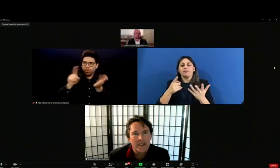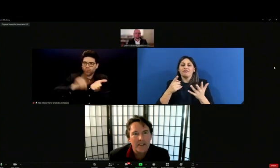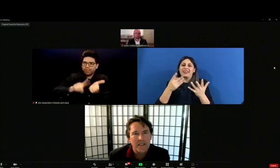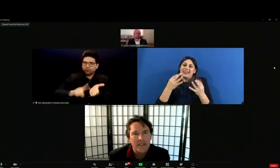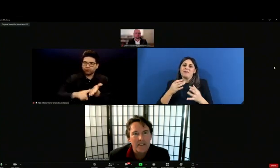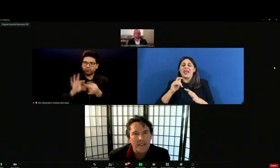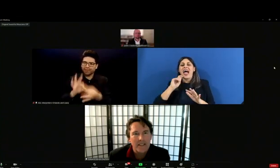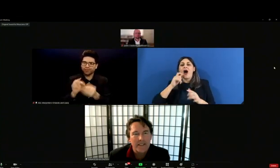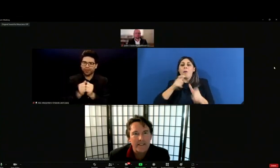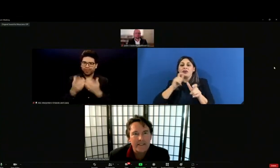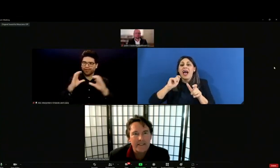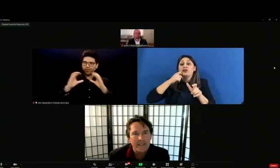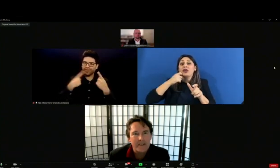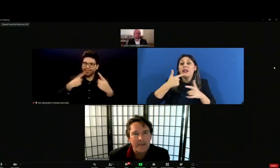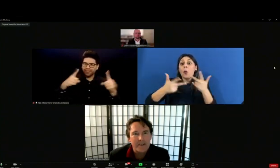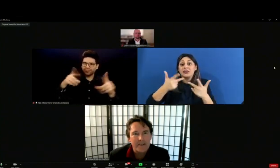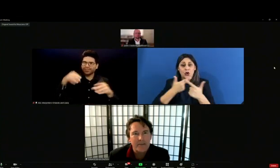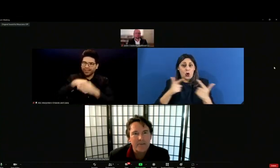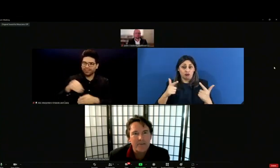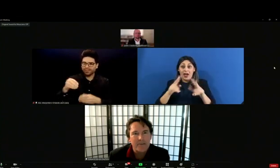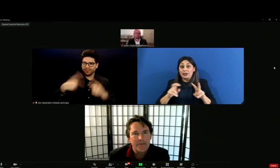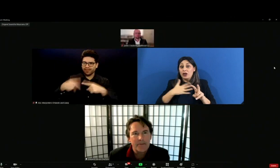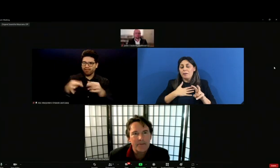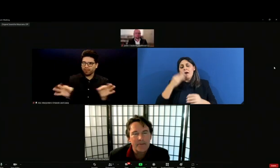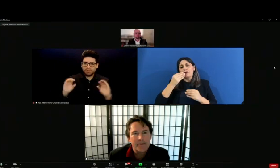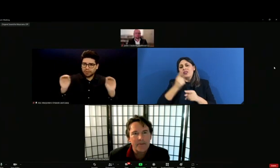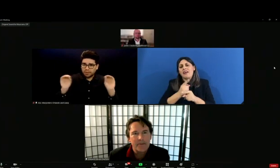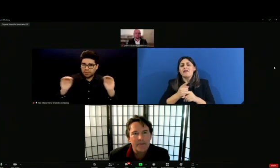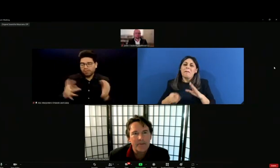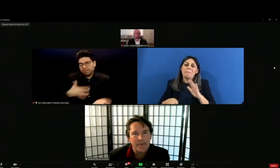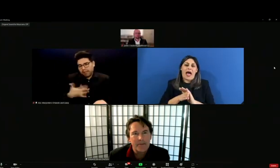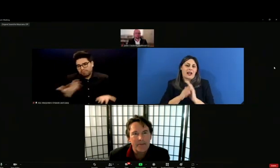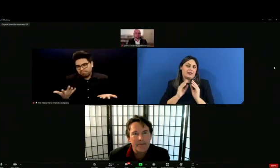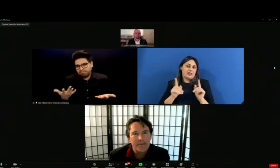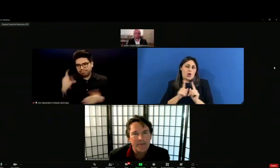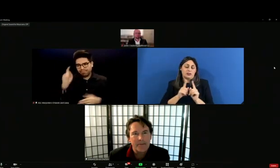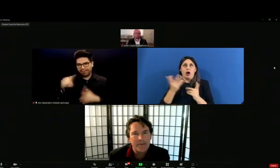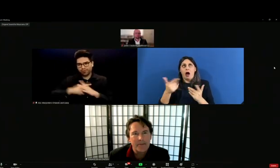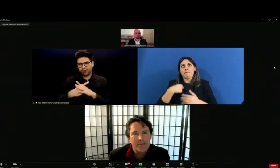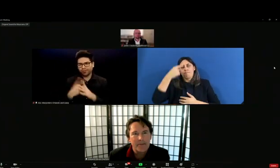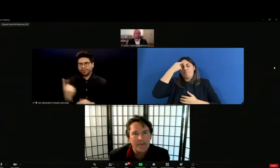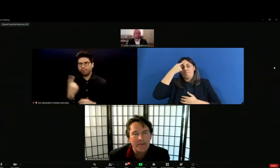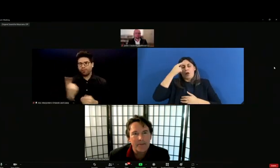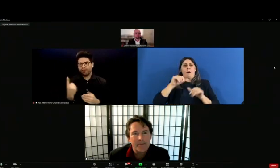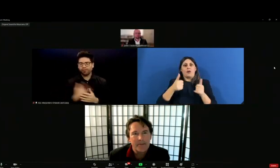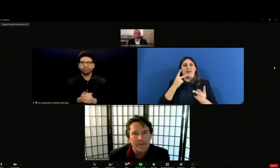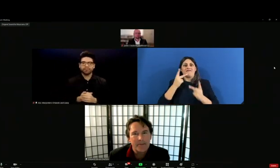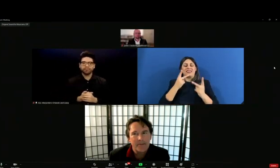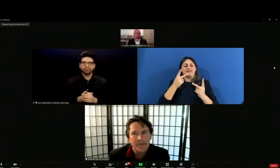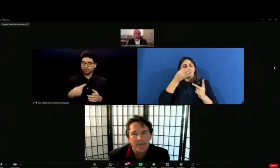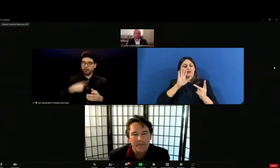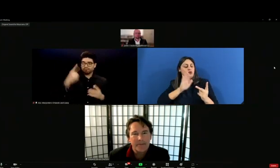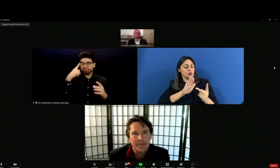efficiency in sign languages, in my research I thought we have to start somewhere. So thinking about the visual modality,